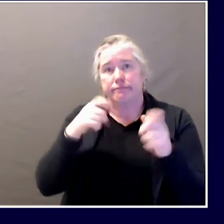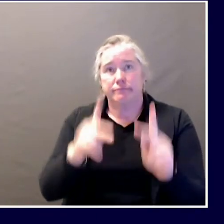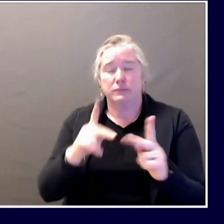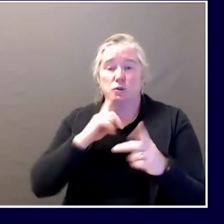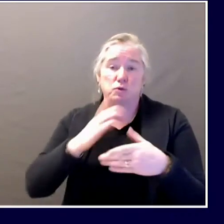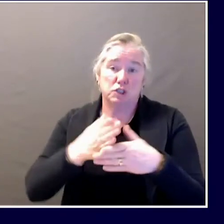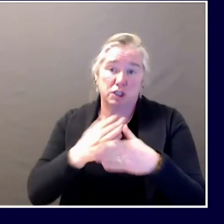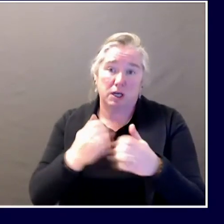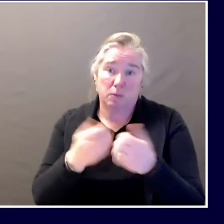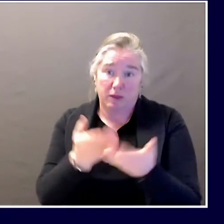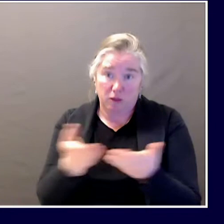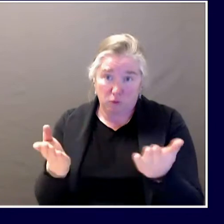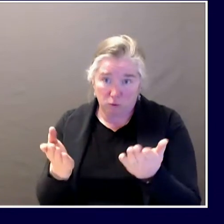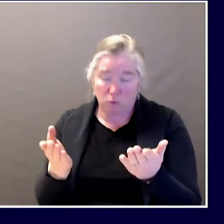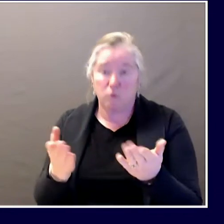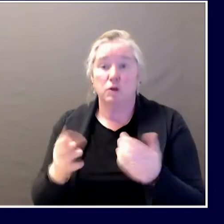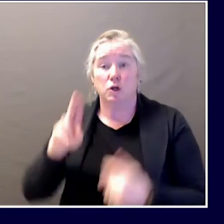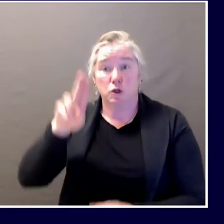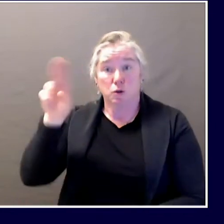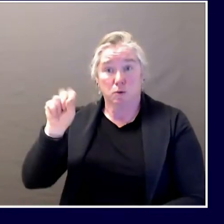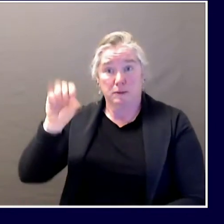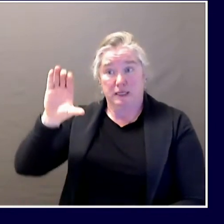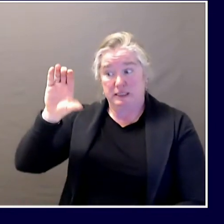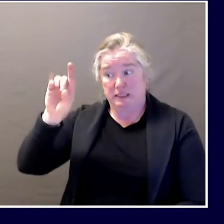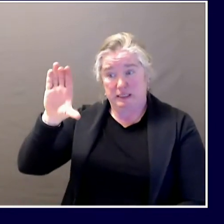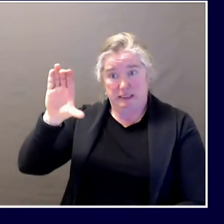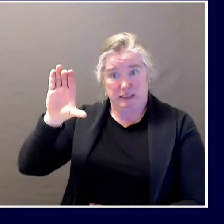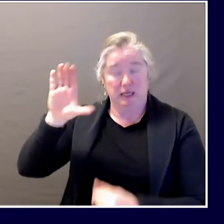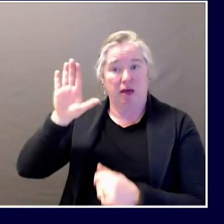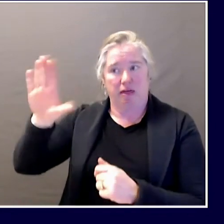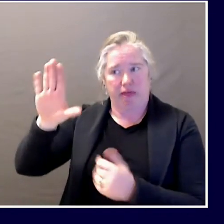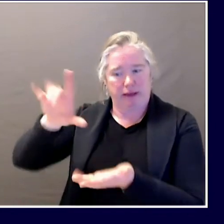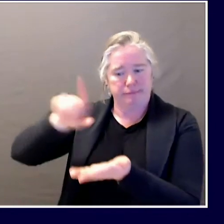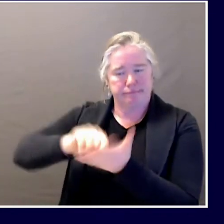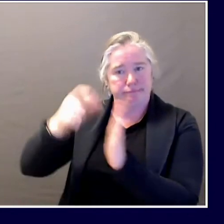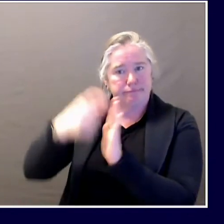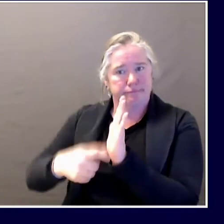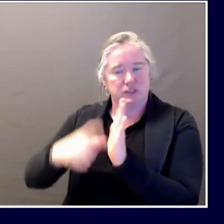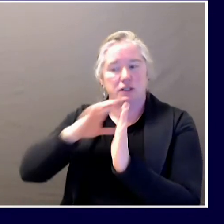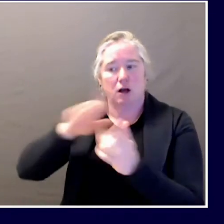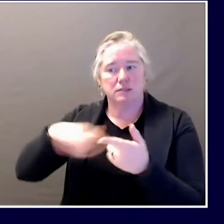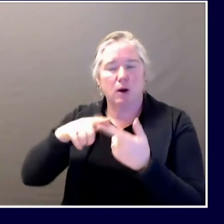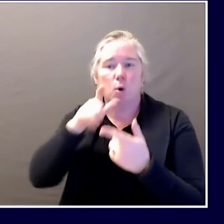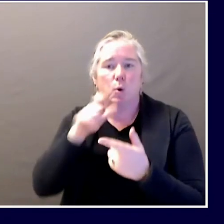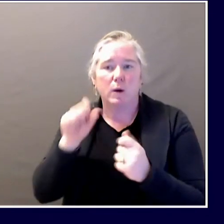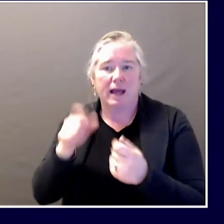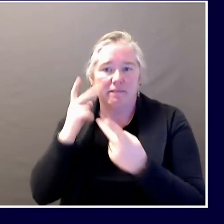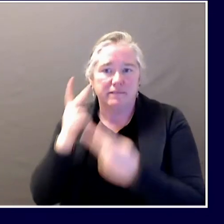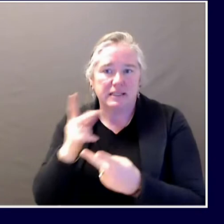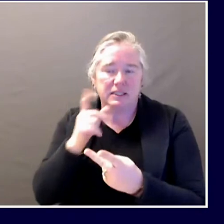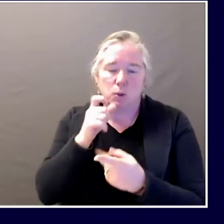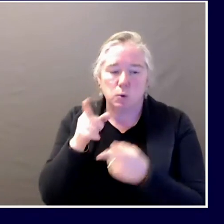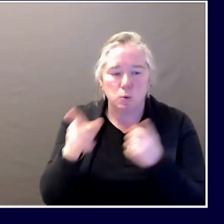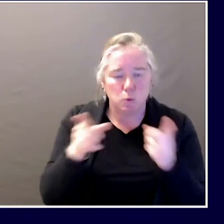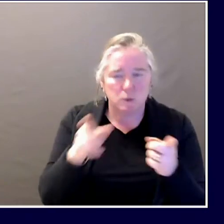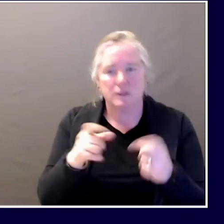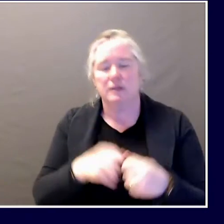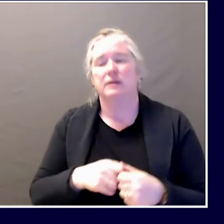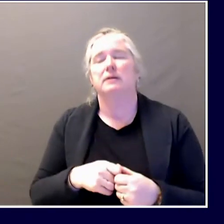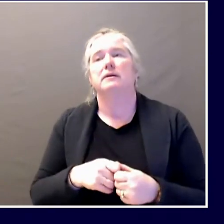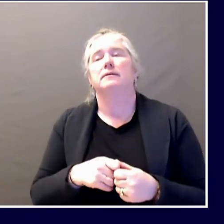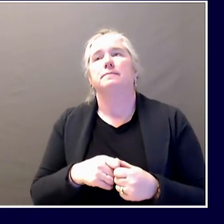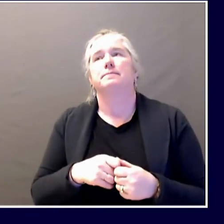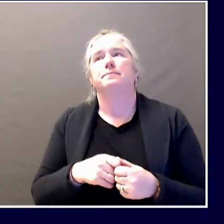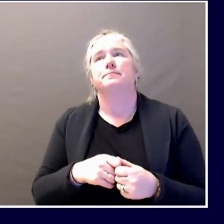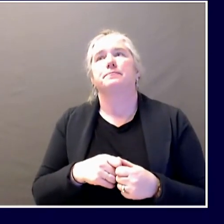of socializing for those Mainers who have been fully vaccinated, and two, provides some sense of the value of